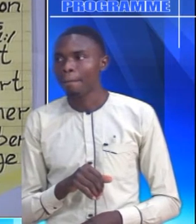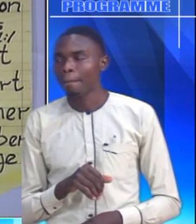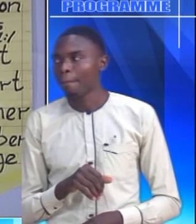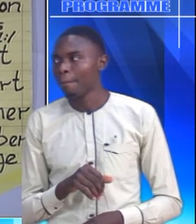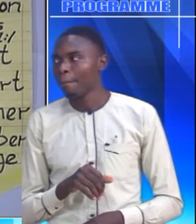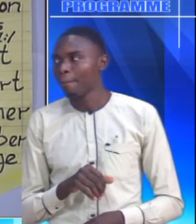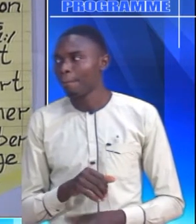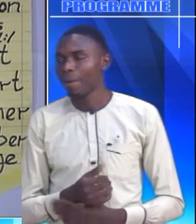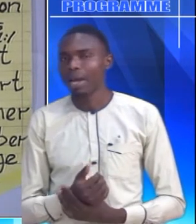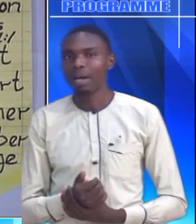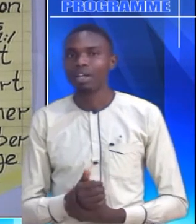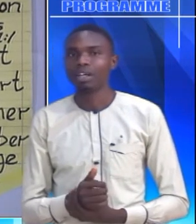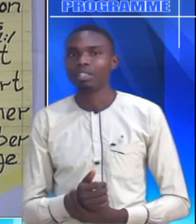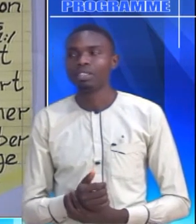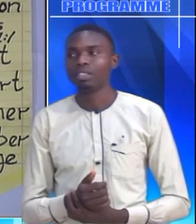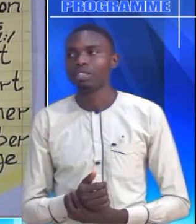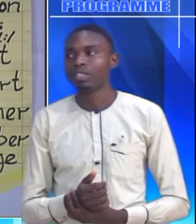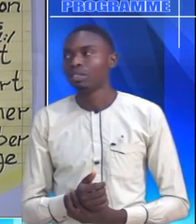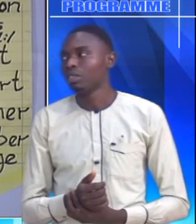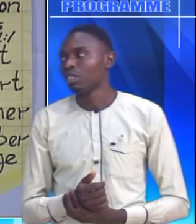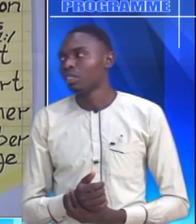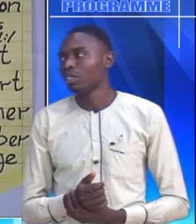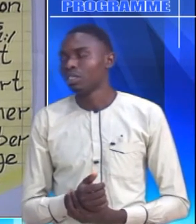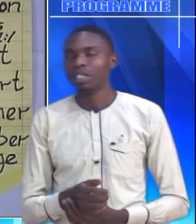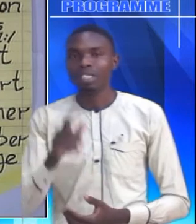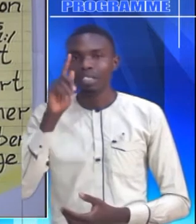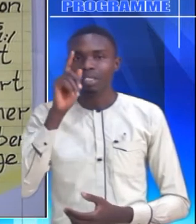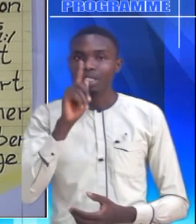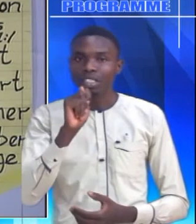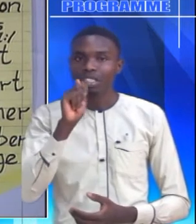E. Then we continue. Tell.